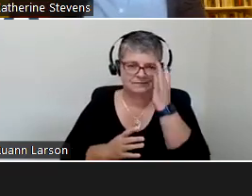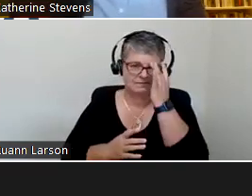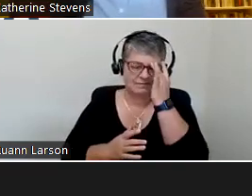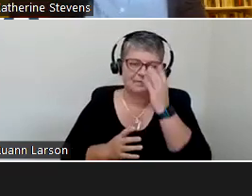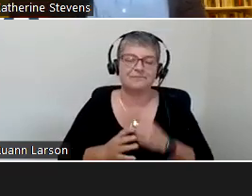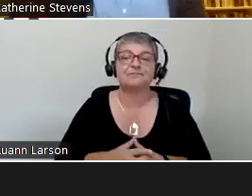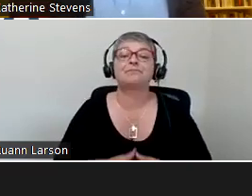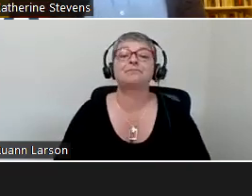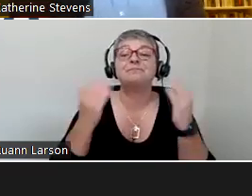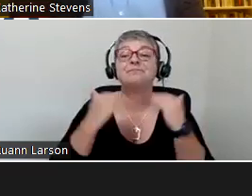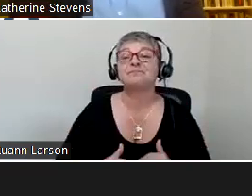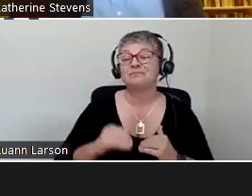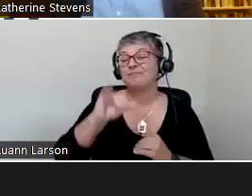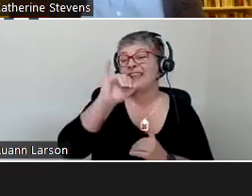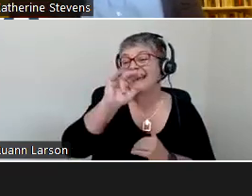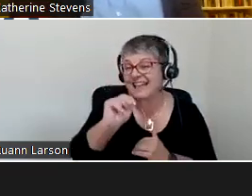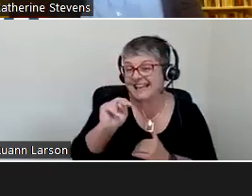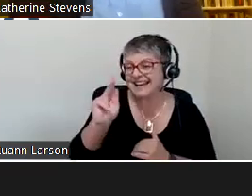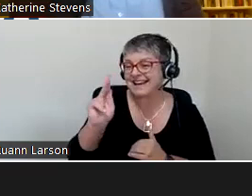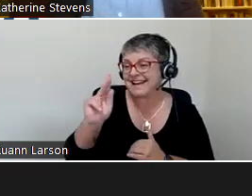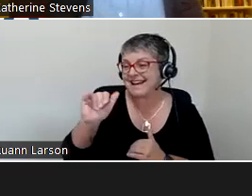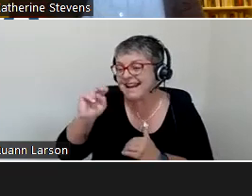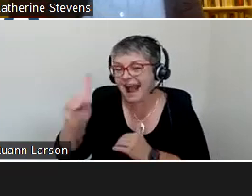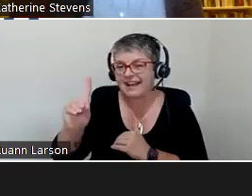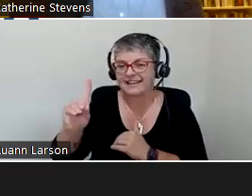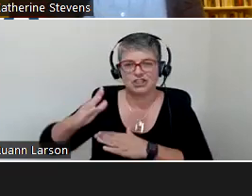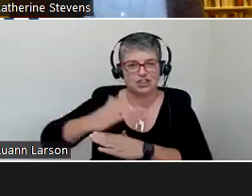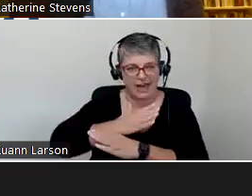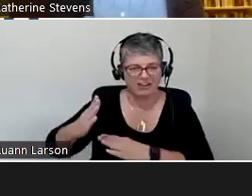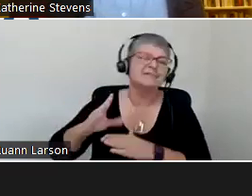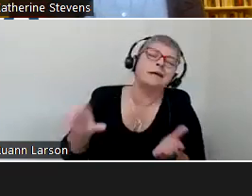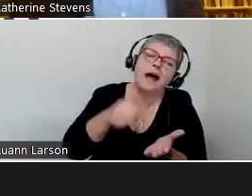Let's also talk about in-kind share. This is the other kind of